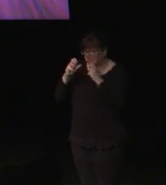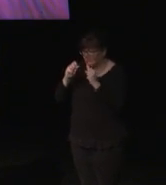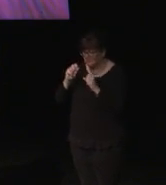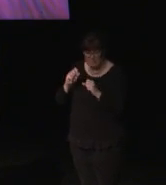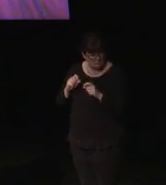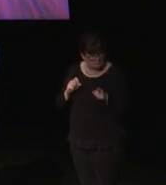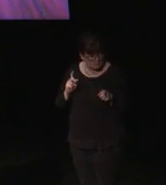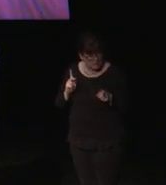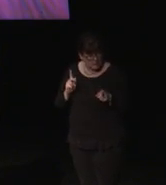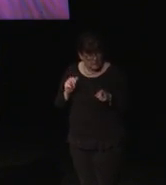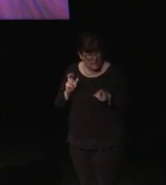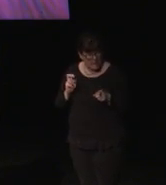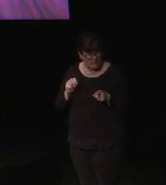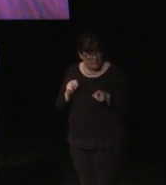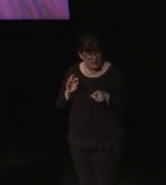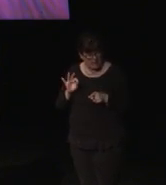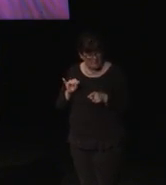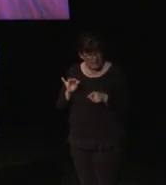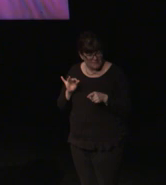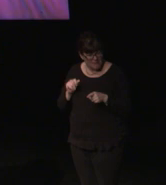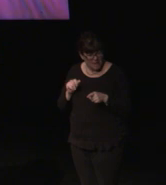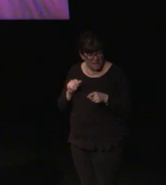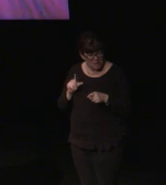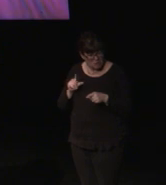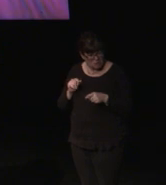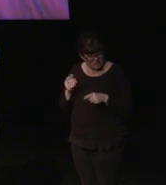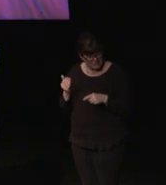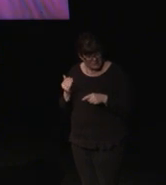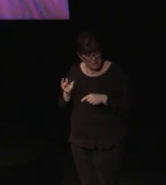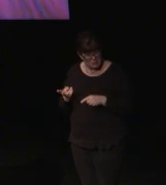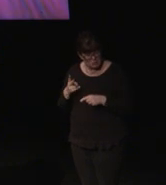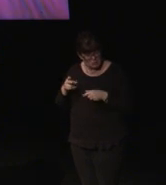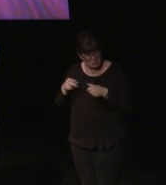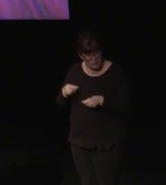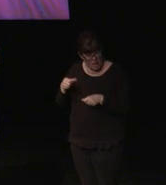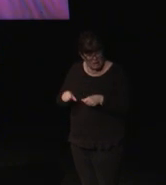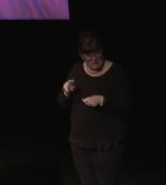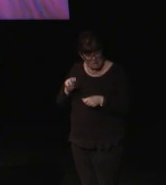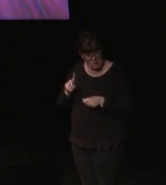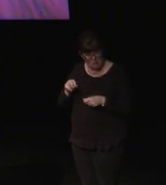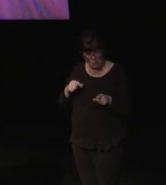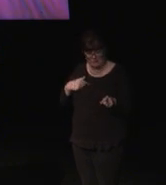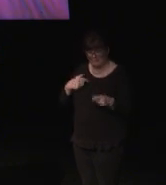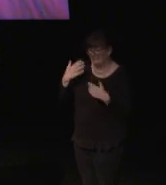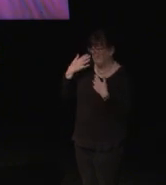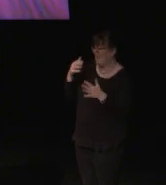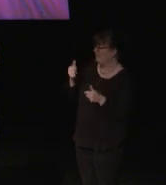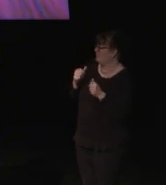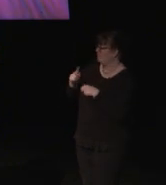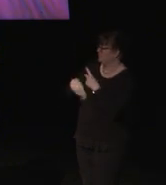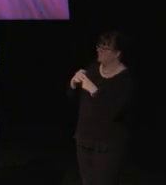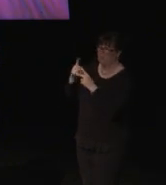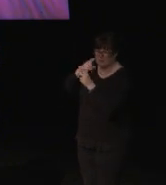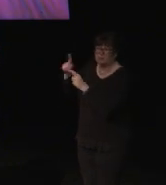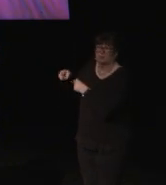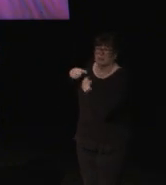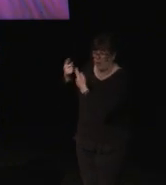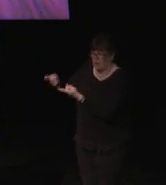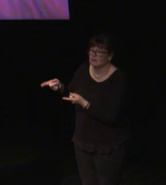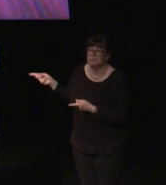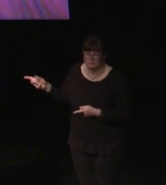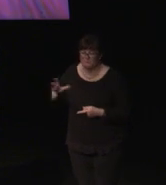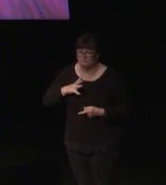Karen, was it FIFA 20, was it 15 that two-button mode got it entered into? I'm not sure which version. It's been around a while. Yeah.